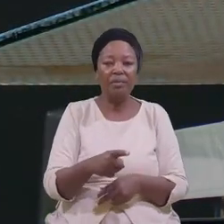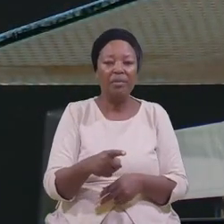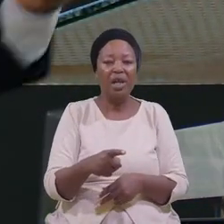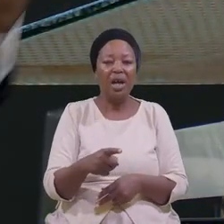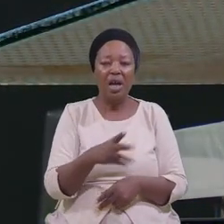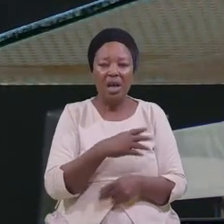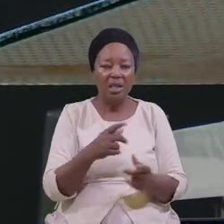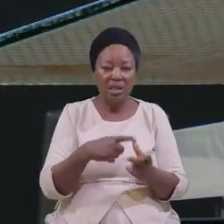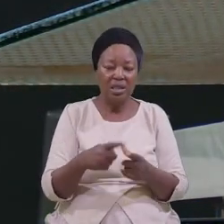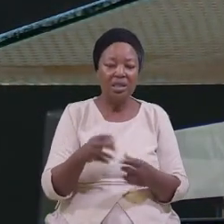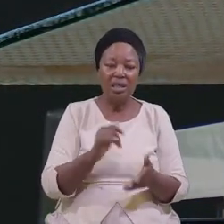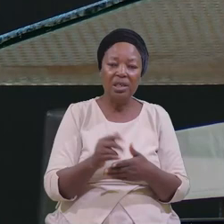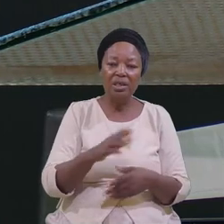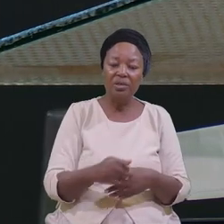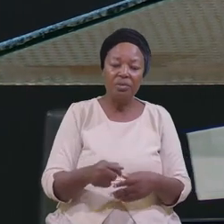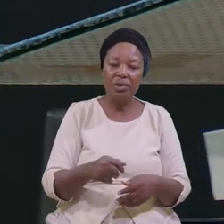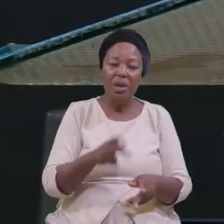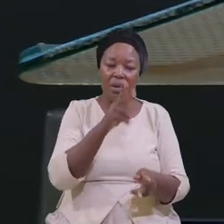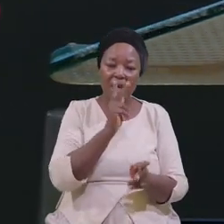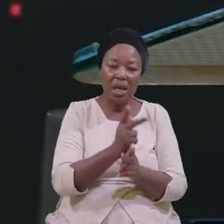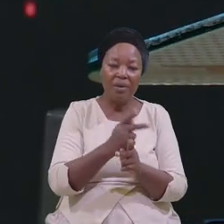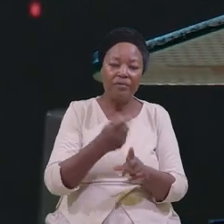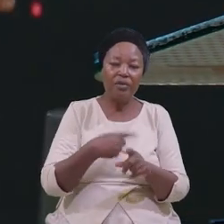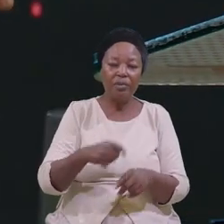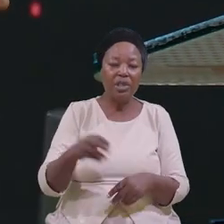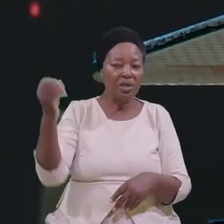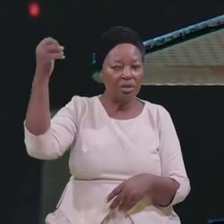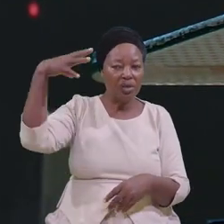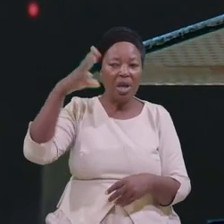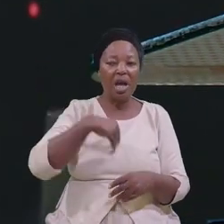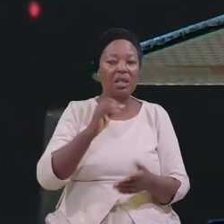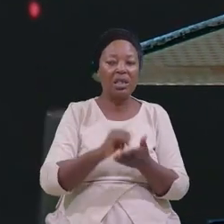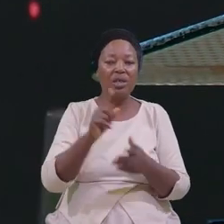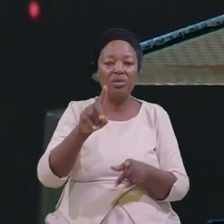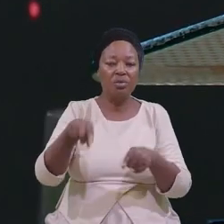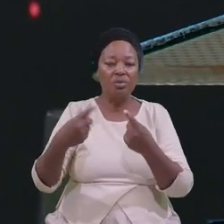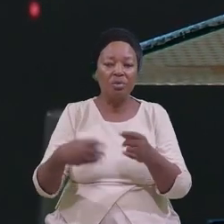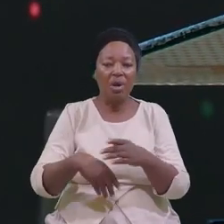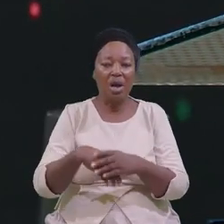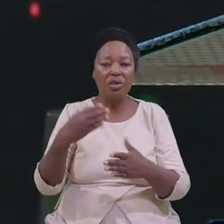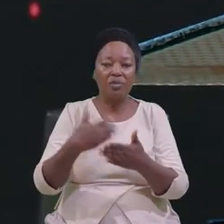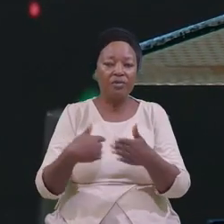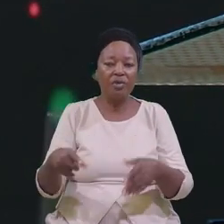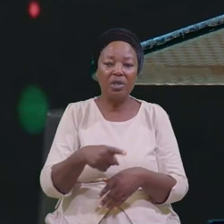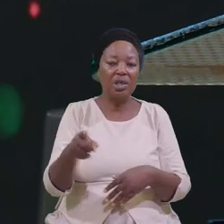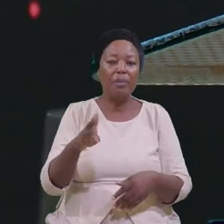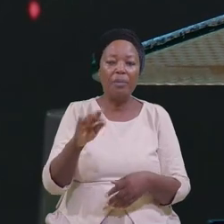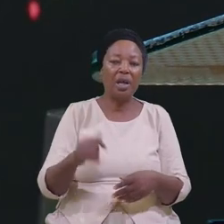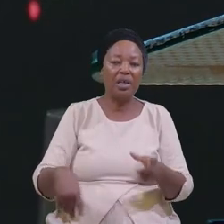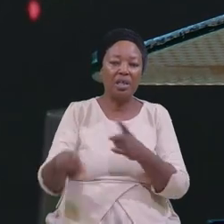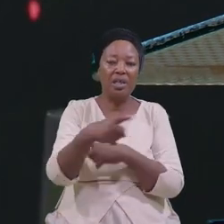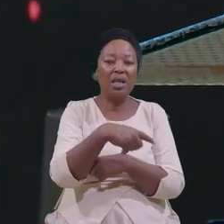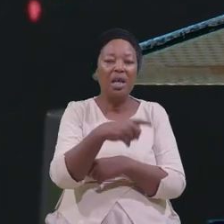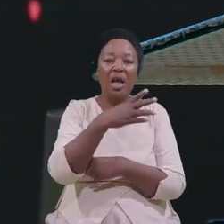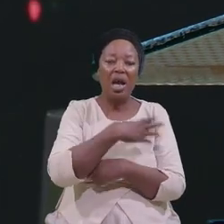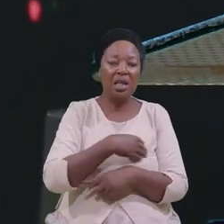and the heat of the sun, and that thou goest before them by day.